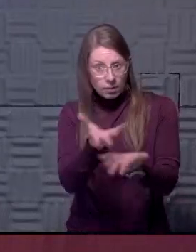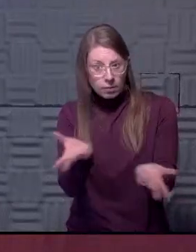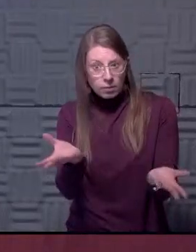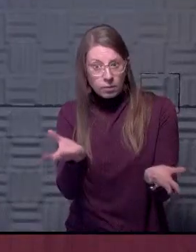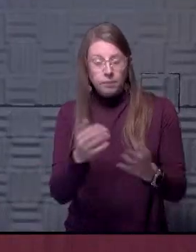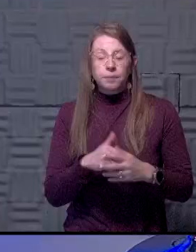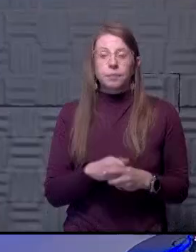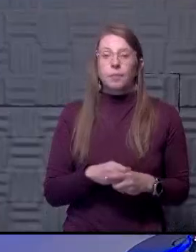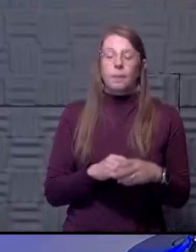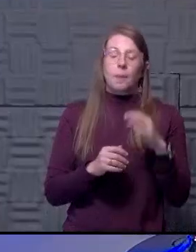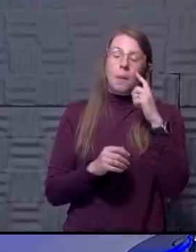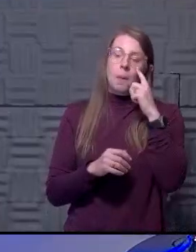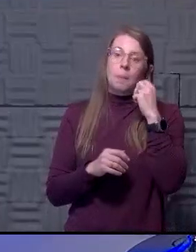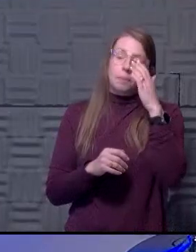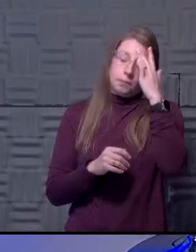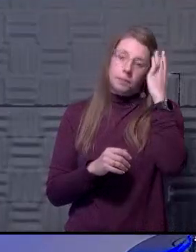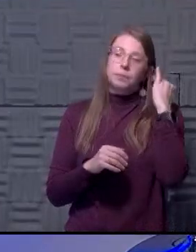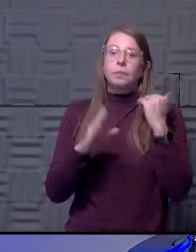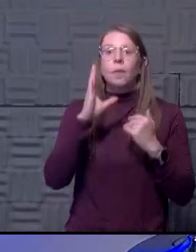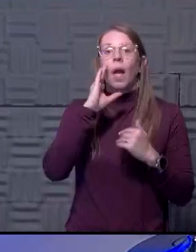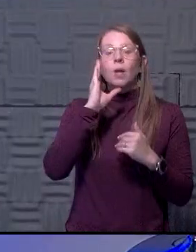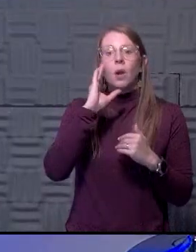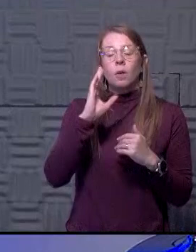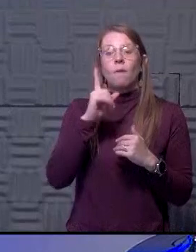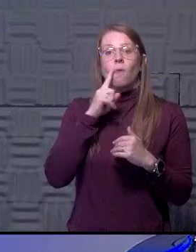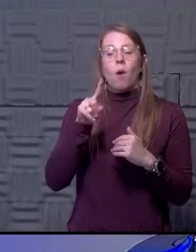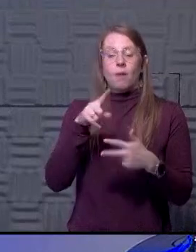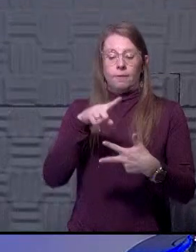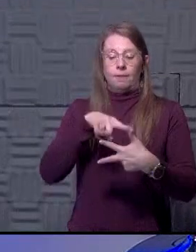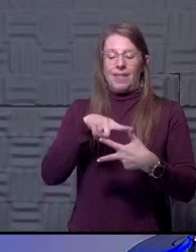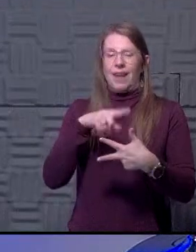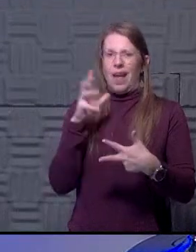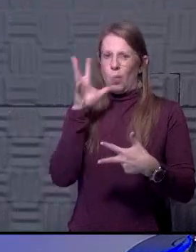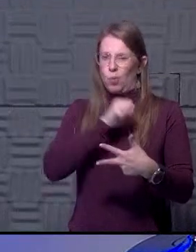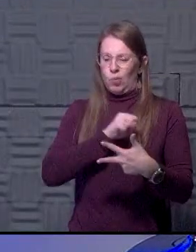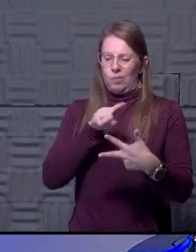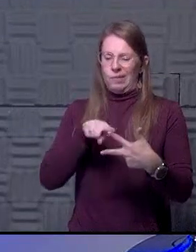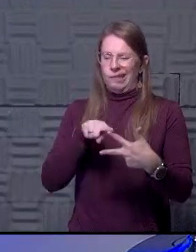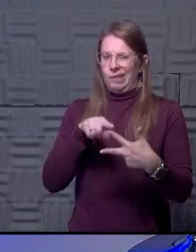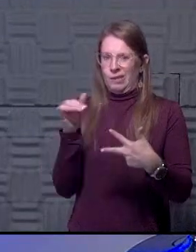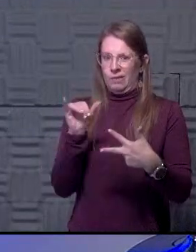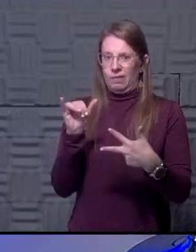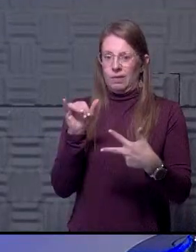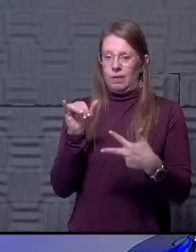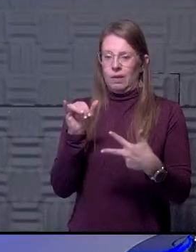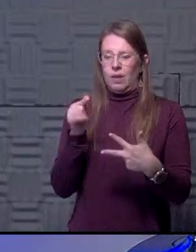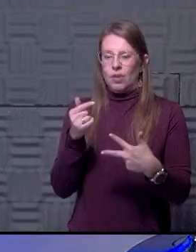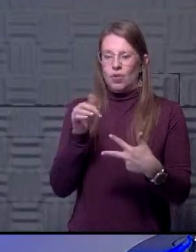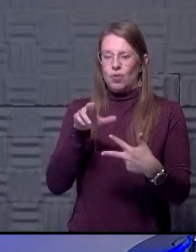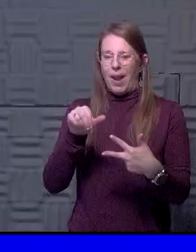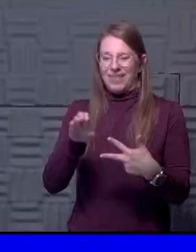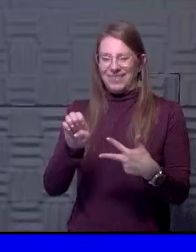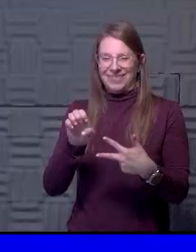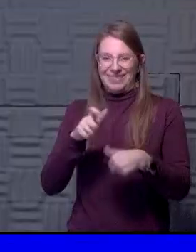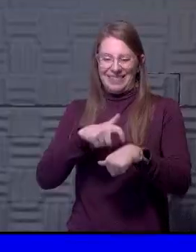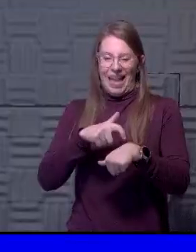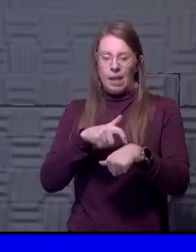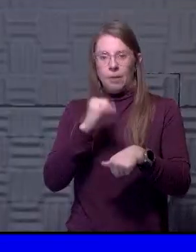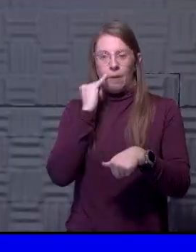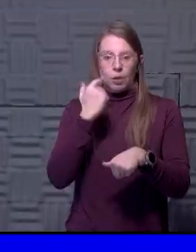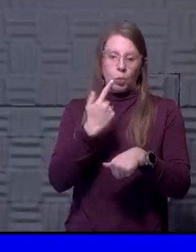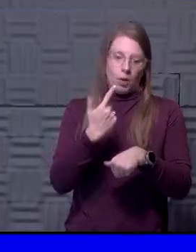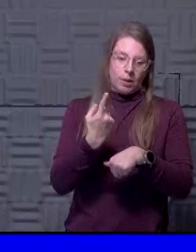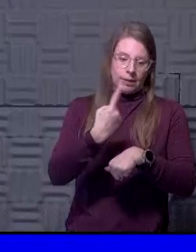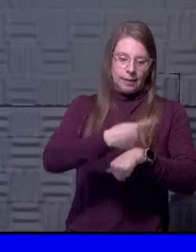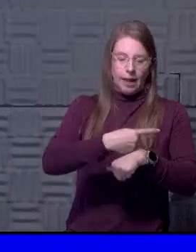You know, I do know that there is at least for the Pfizer, and I would assume for the Moderna too, there is that grace period of, if you have to get it at 21